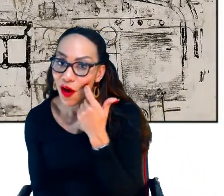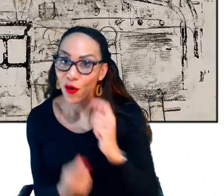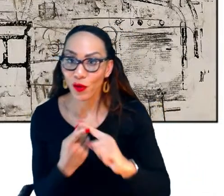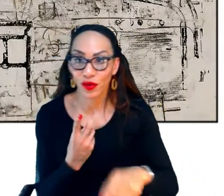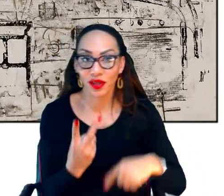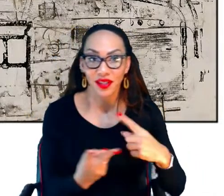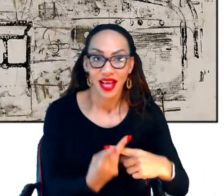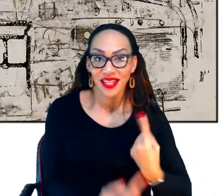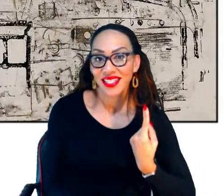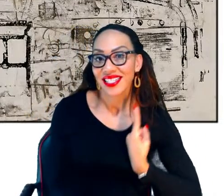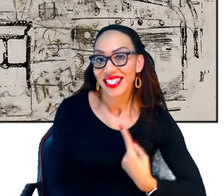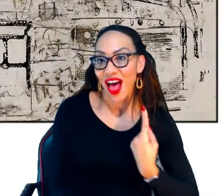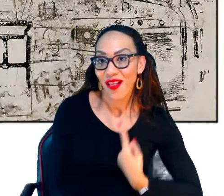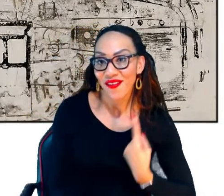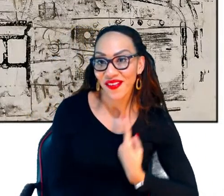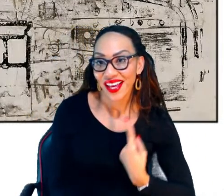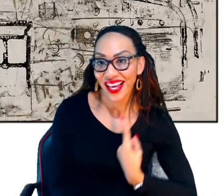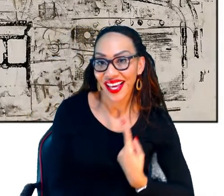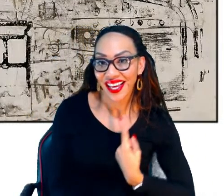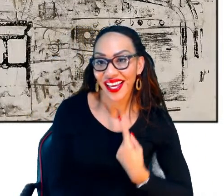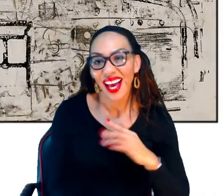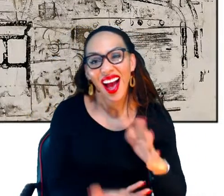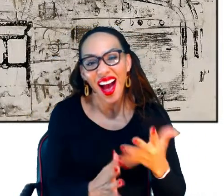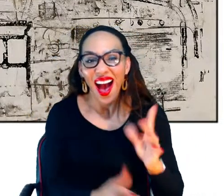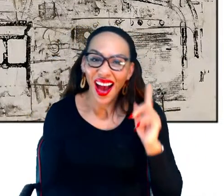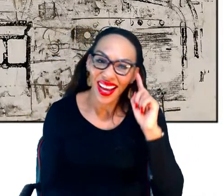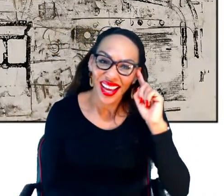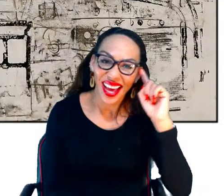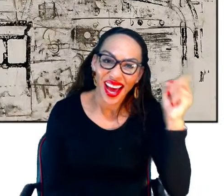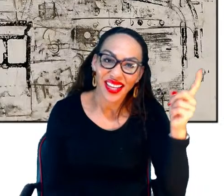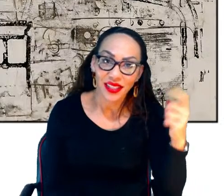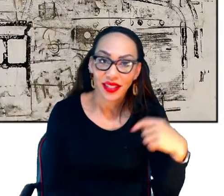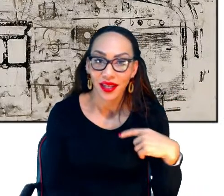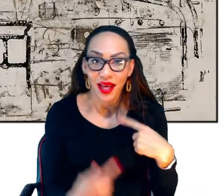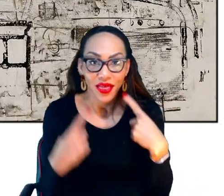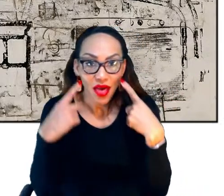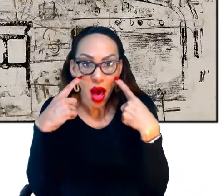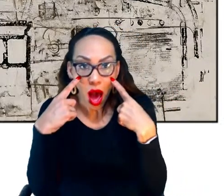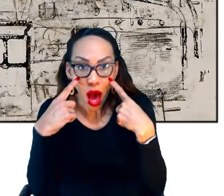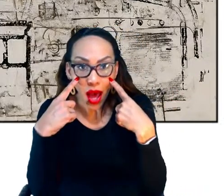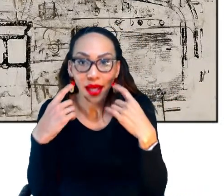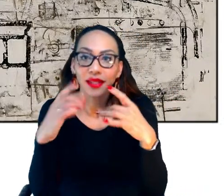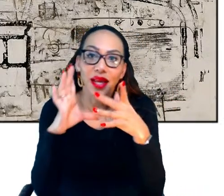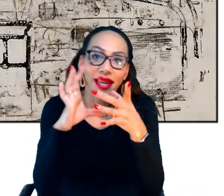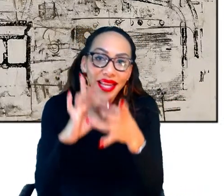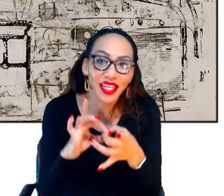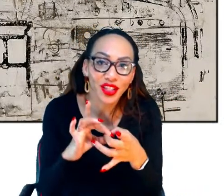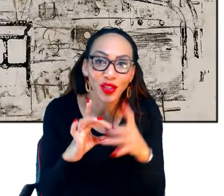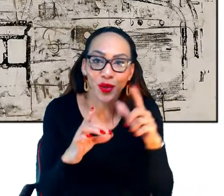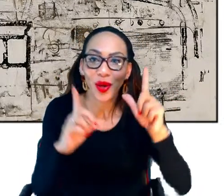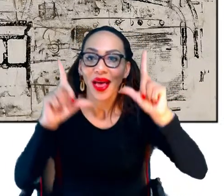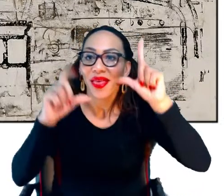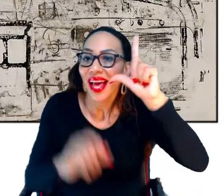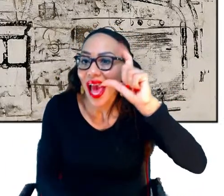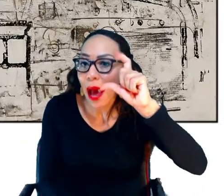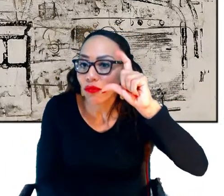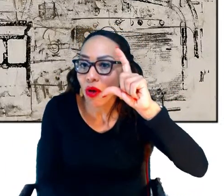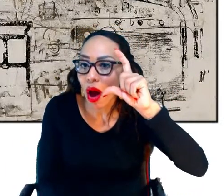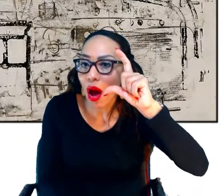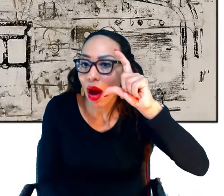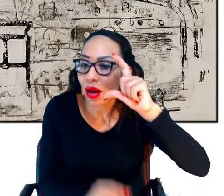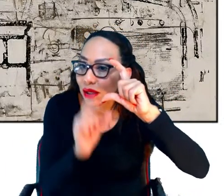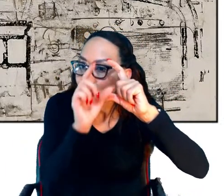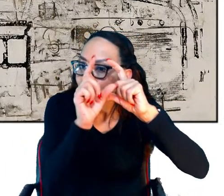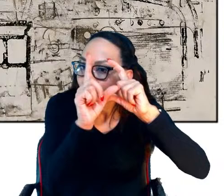I guess. And then the eyes are the actual camera bit. So you've got the camera there, and you've got that bit for the